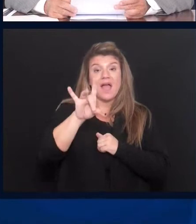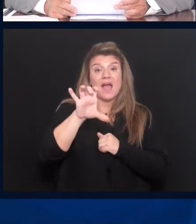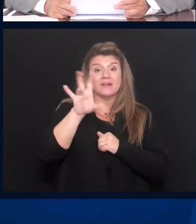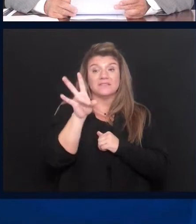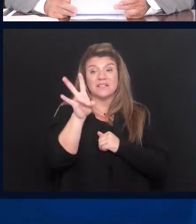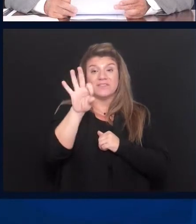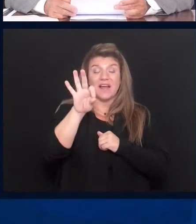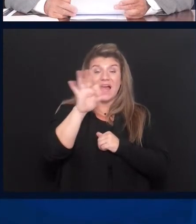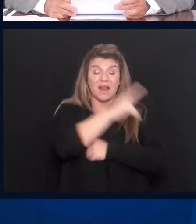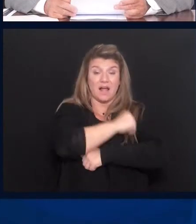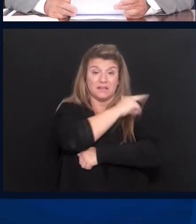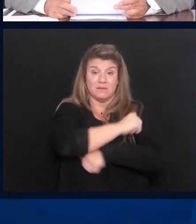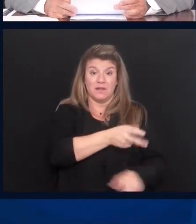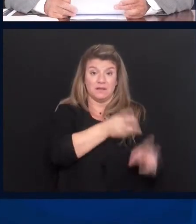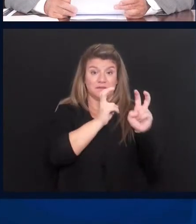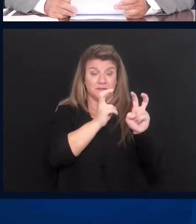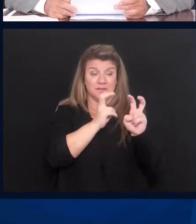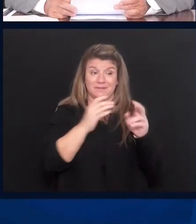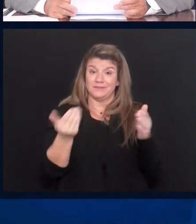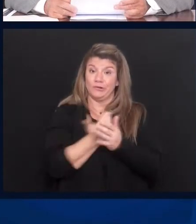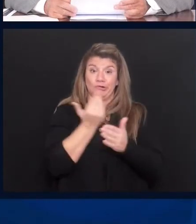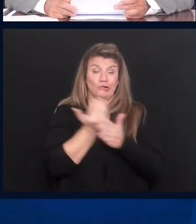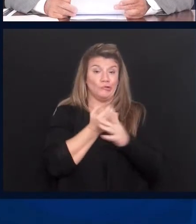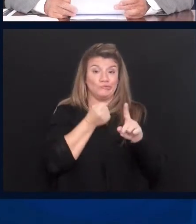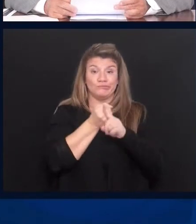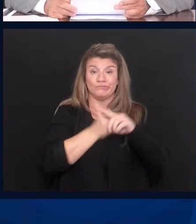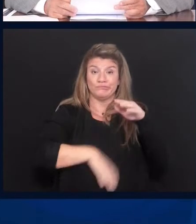879 people hospitalized, all-time record.